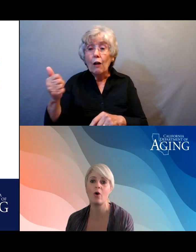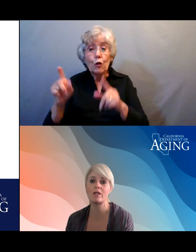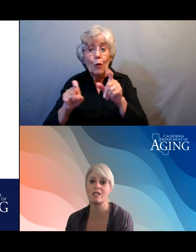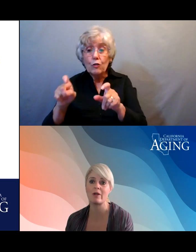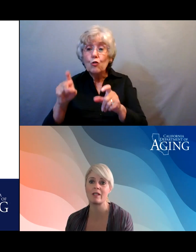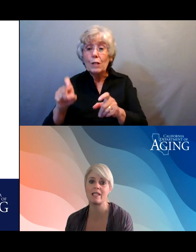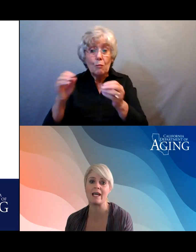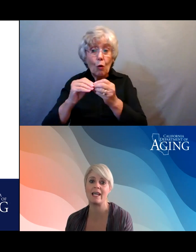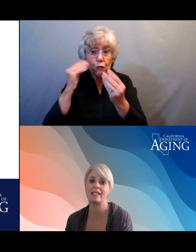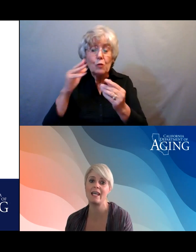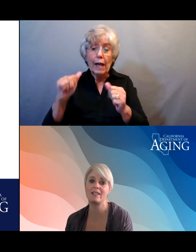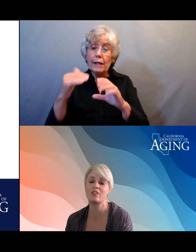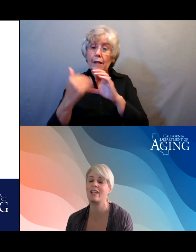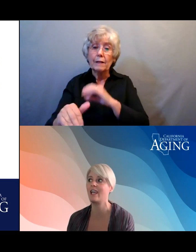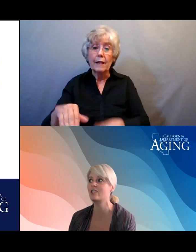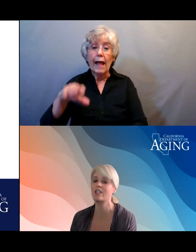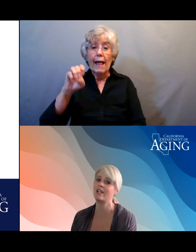you can always email us at